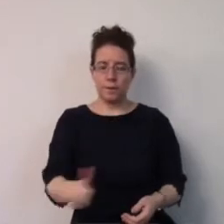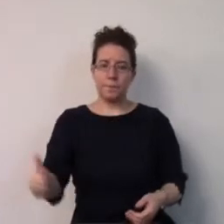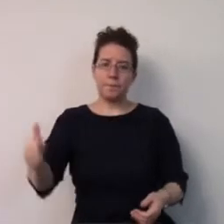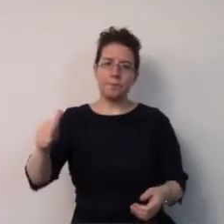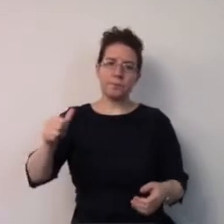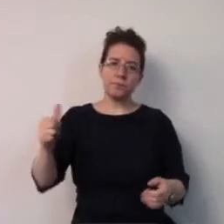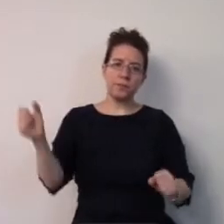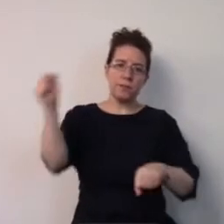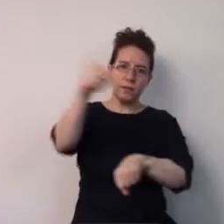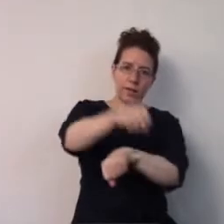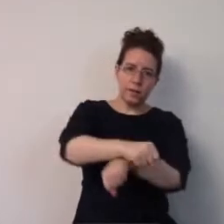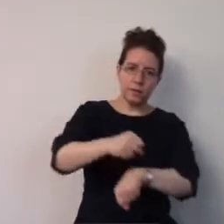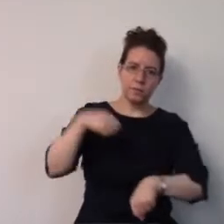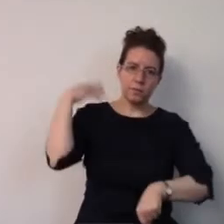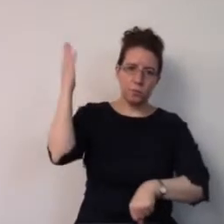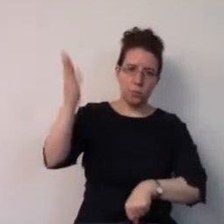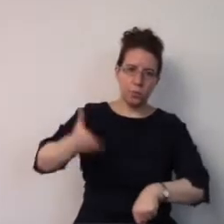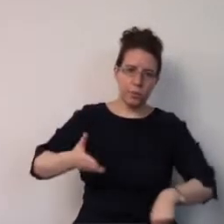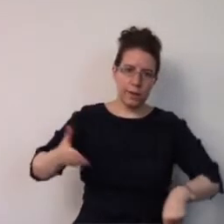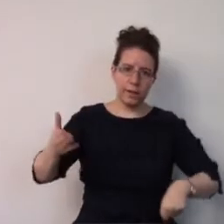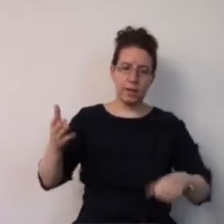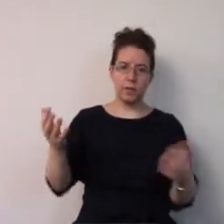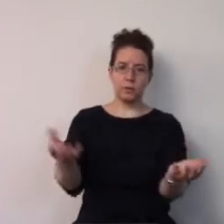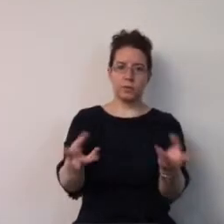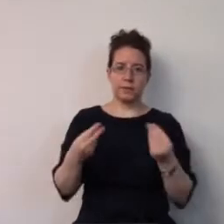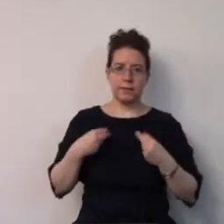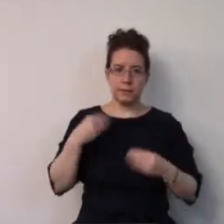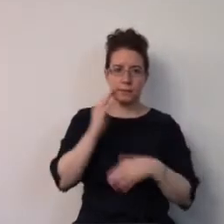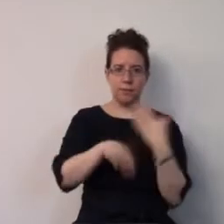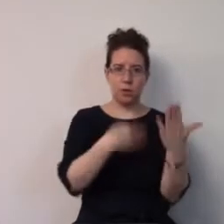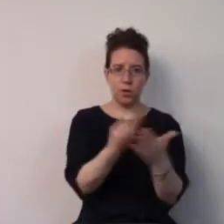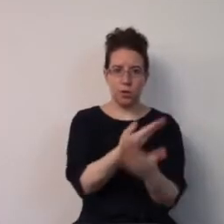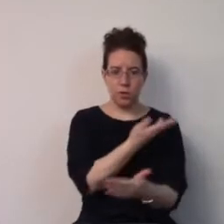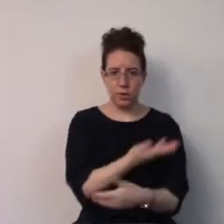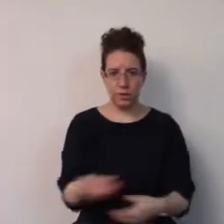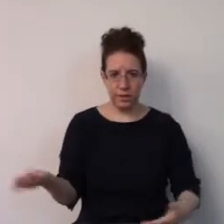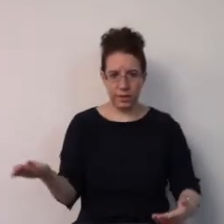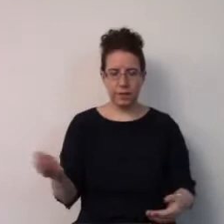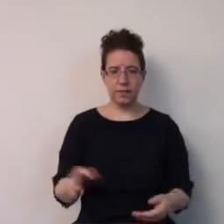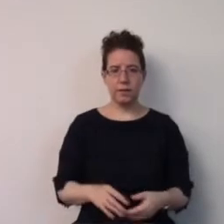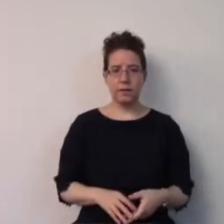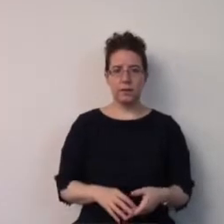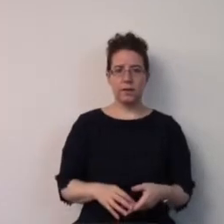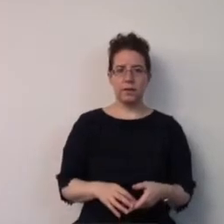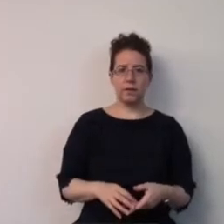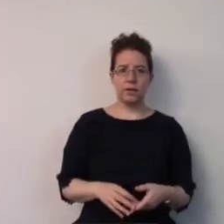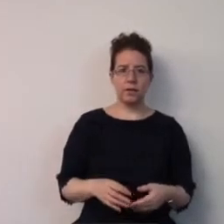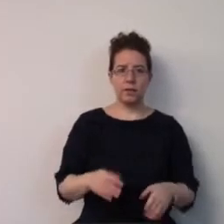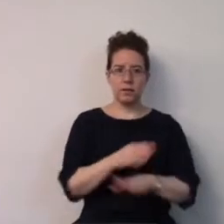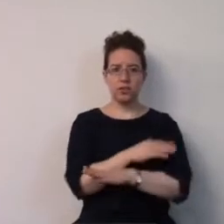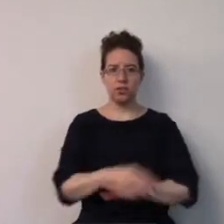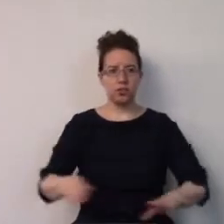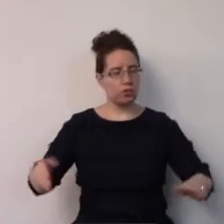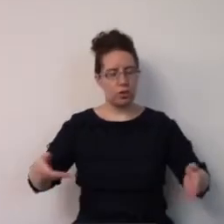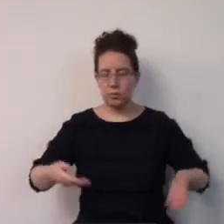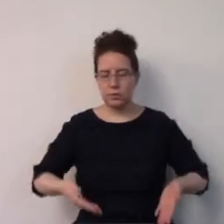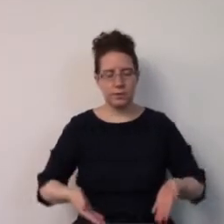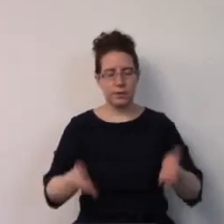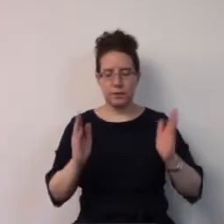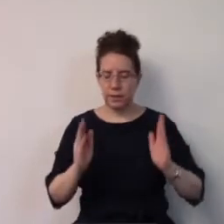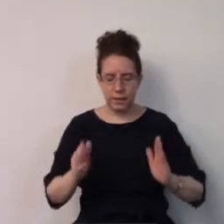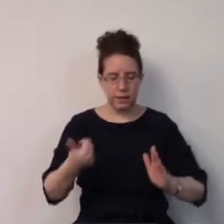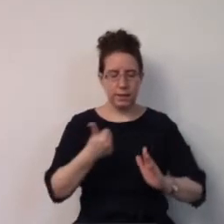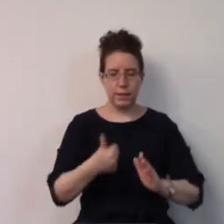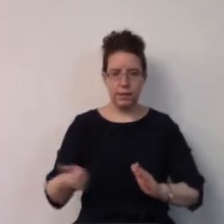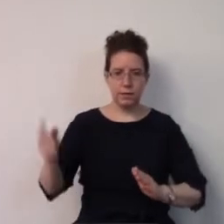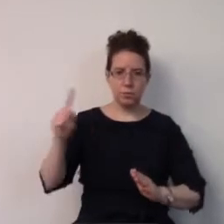anything take that from you. Right. All the things that heaven has in store. Come on,